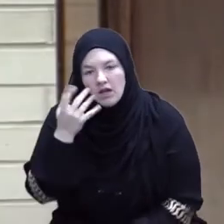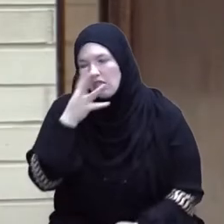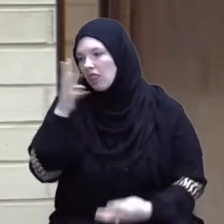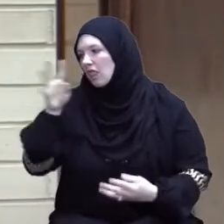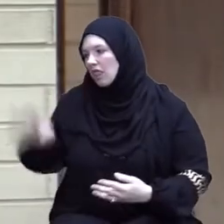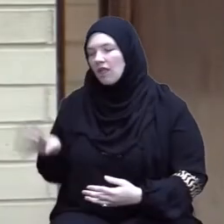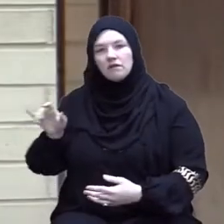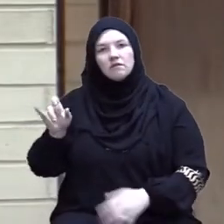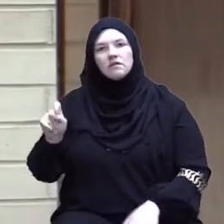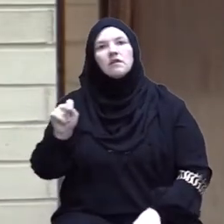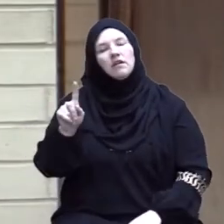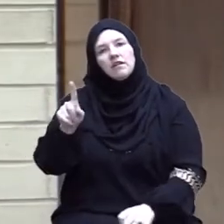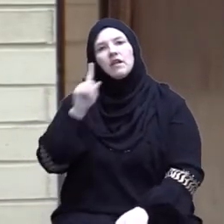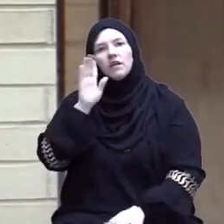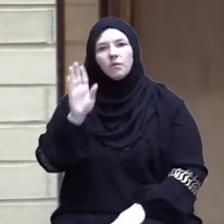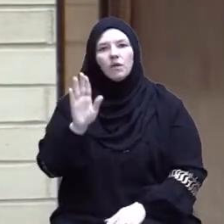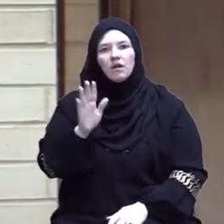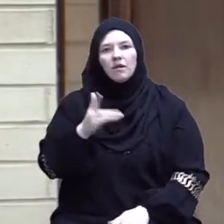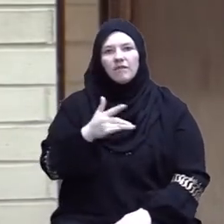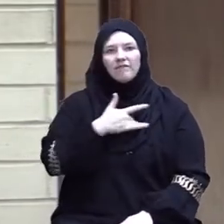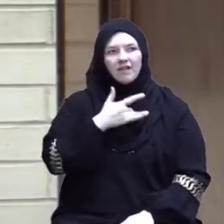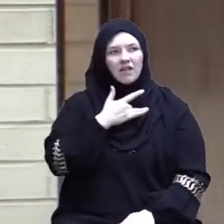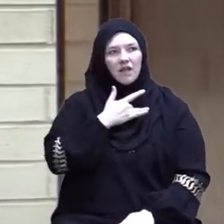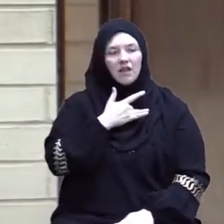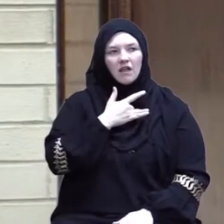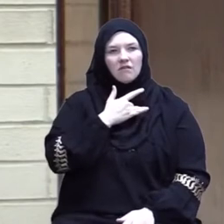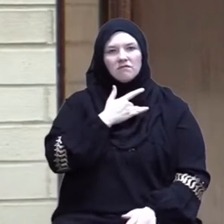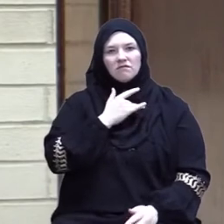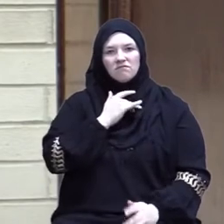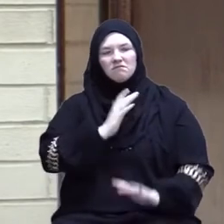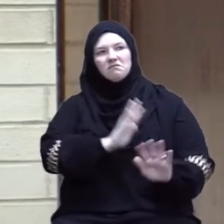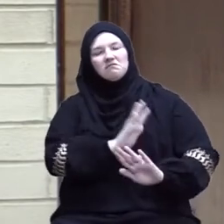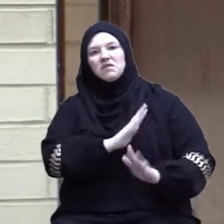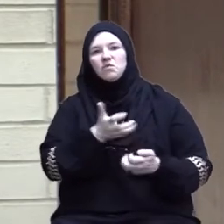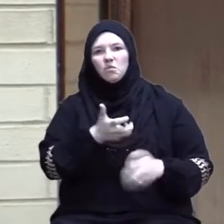back, it will push you where you don't want to go.